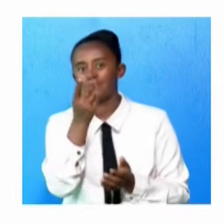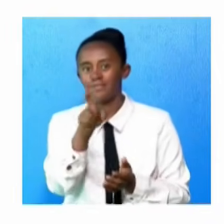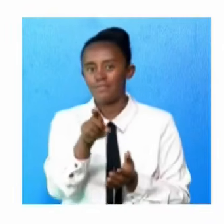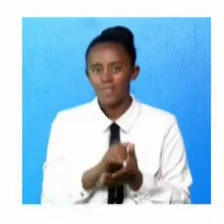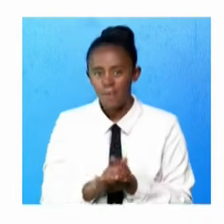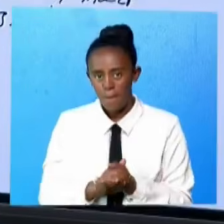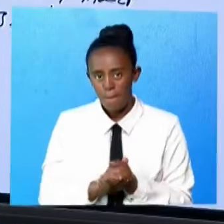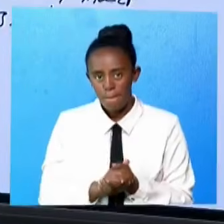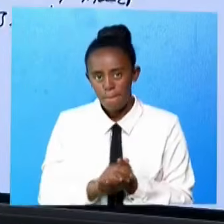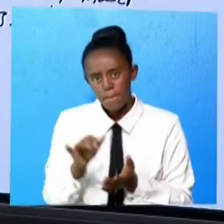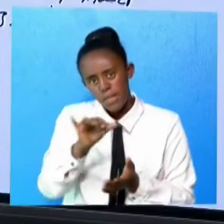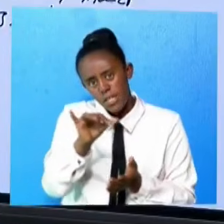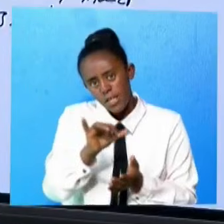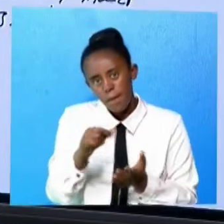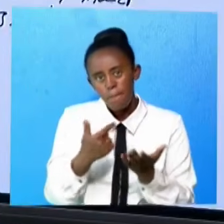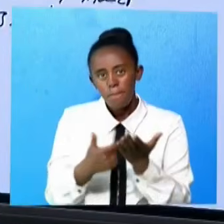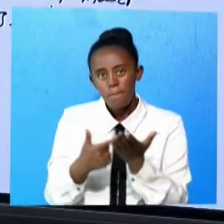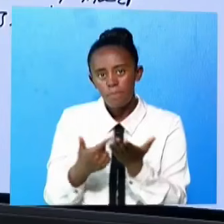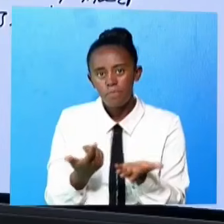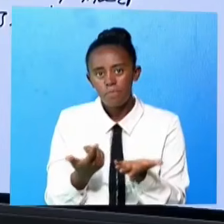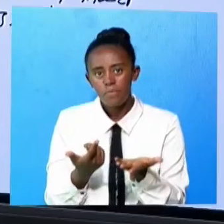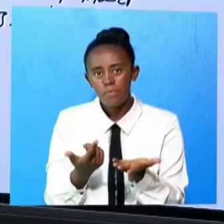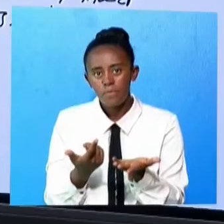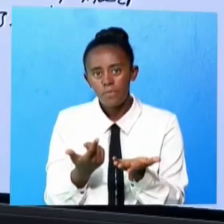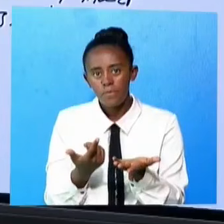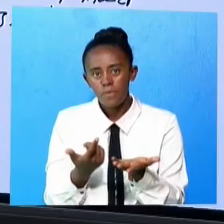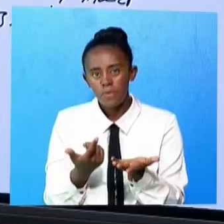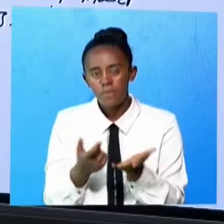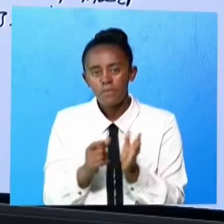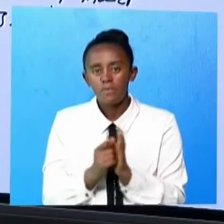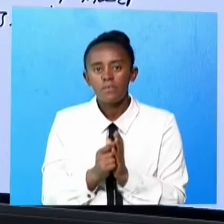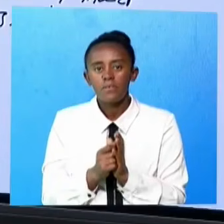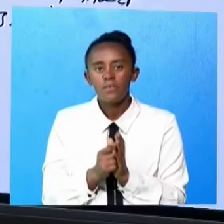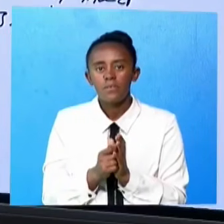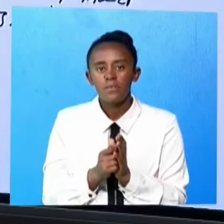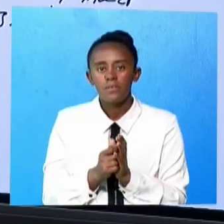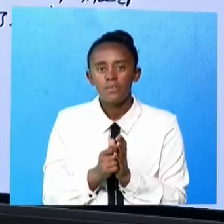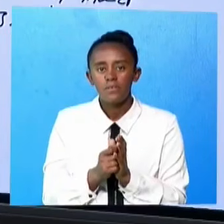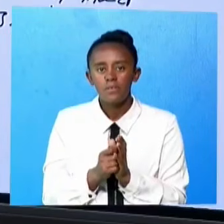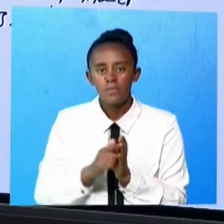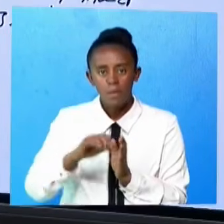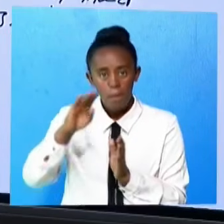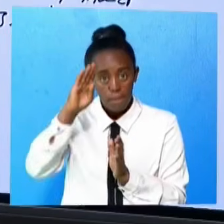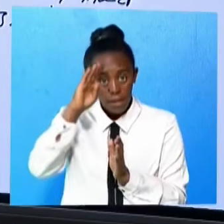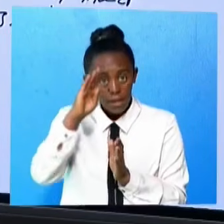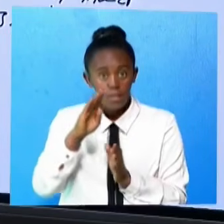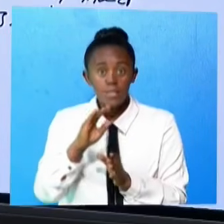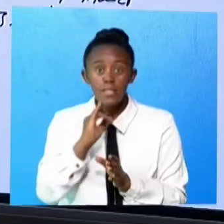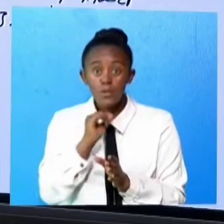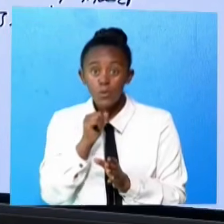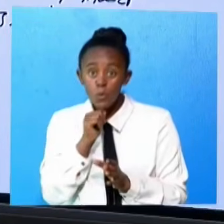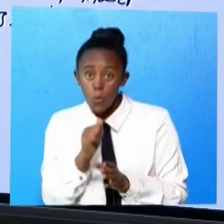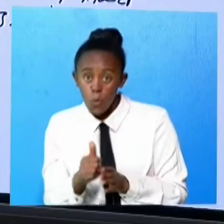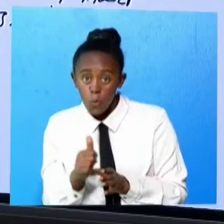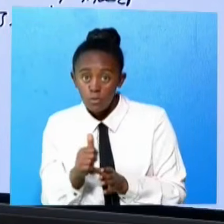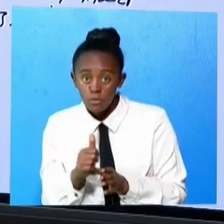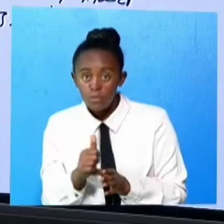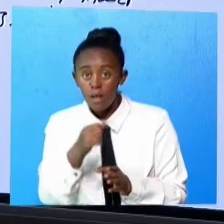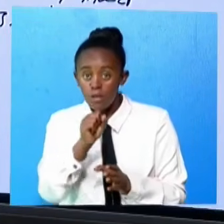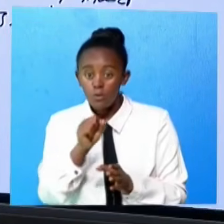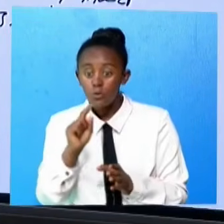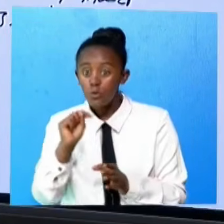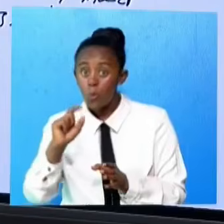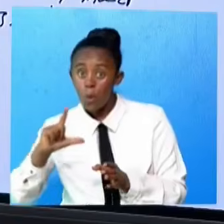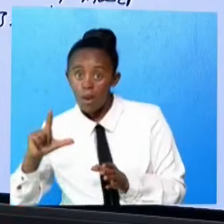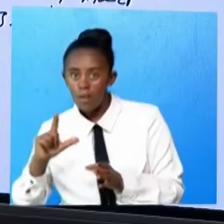The same is true that we have done so far in such a case, in the case. Bakala is not as tall as Tasfu.